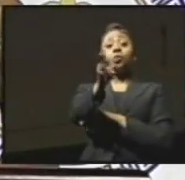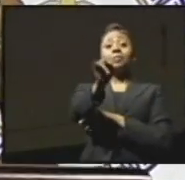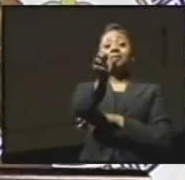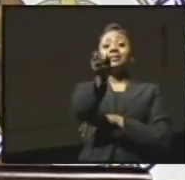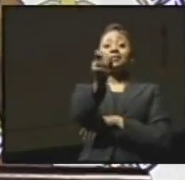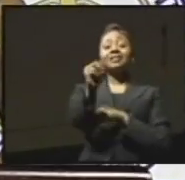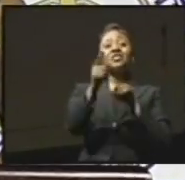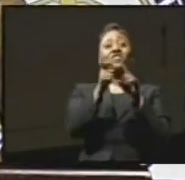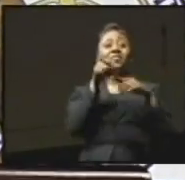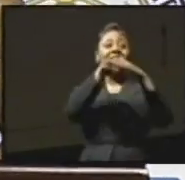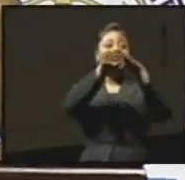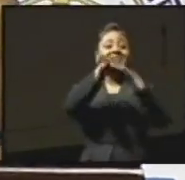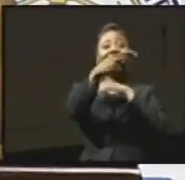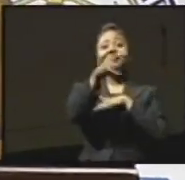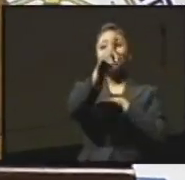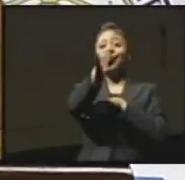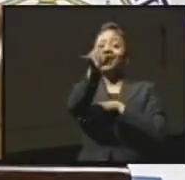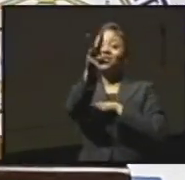How's everybody doing tonight?